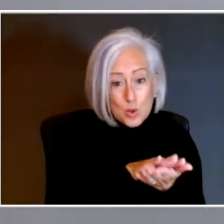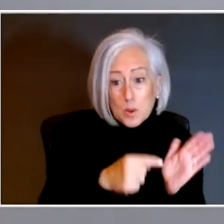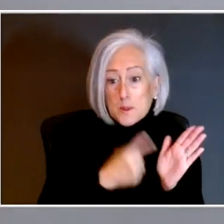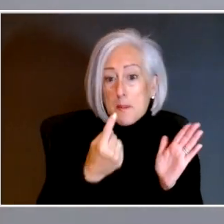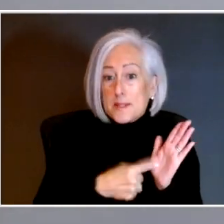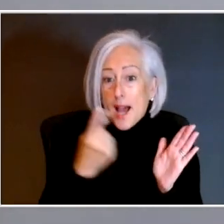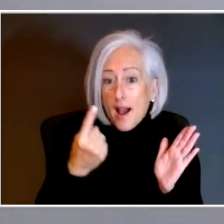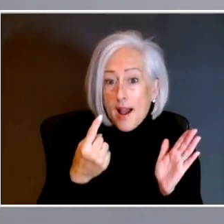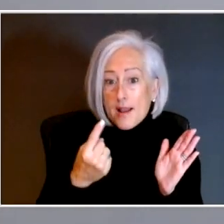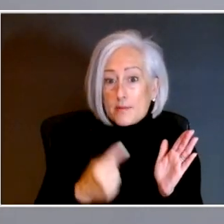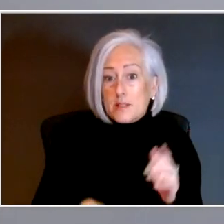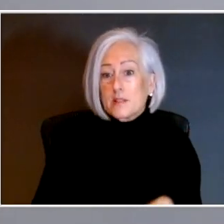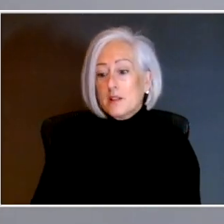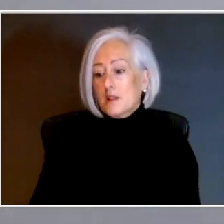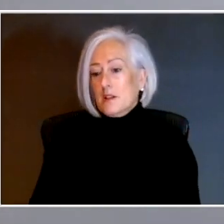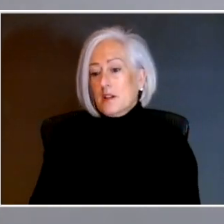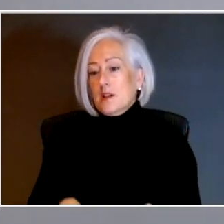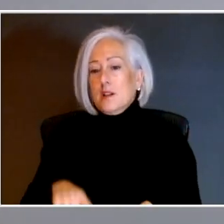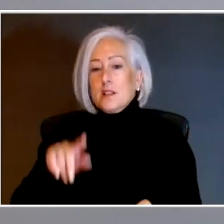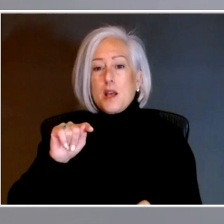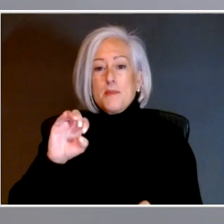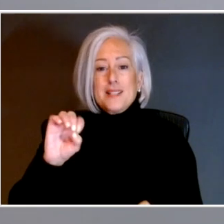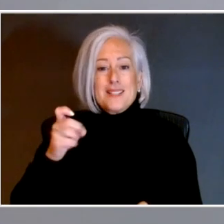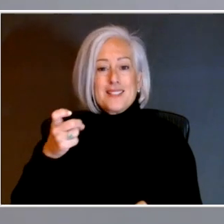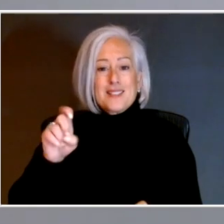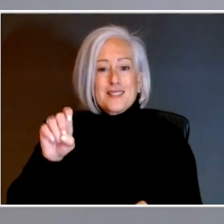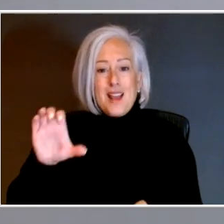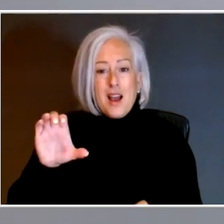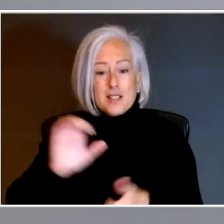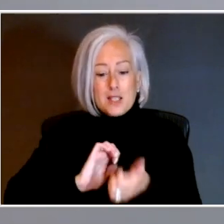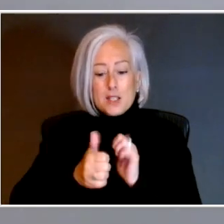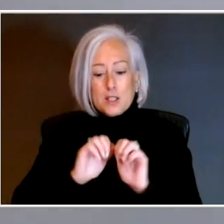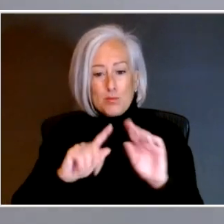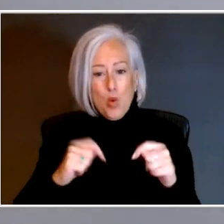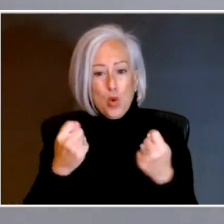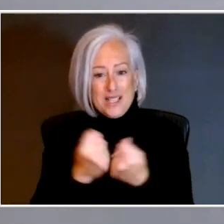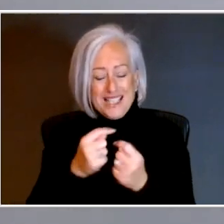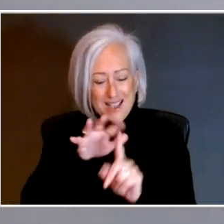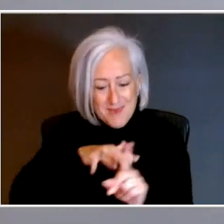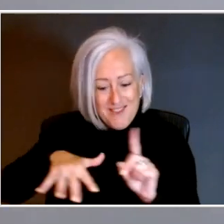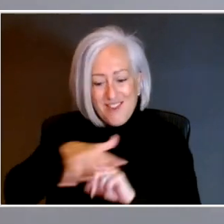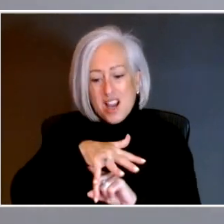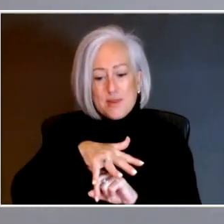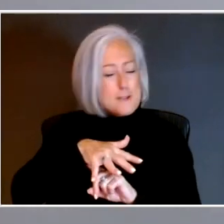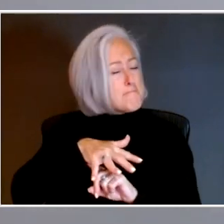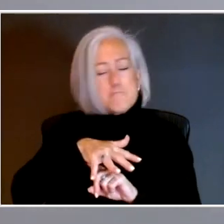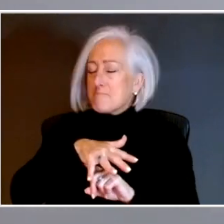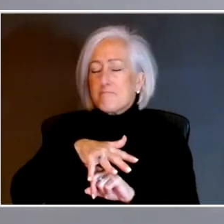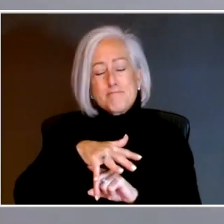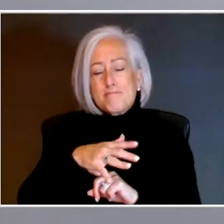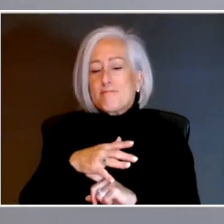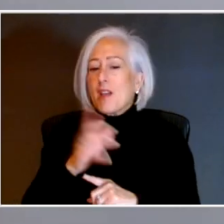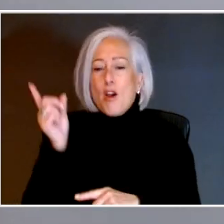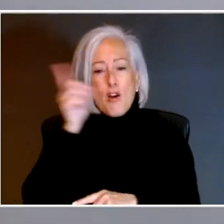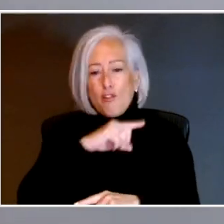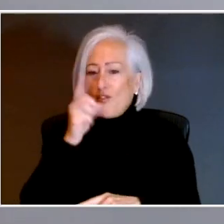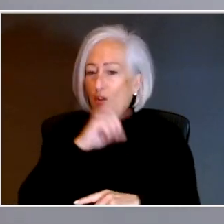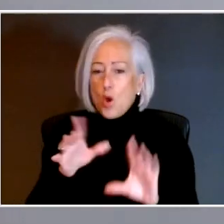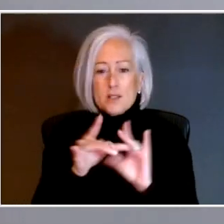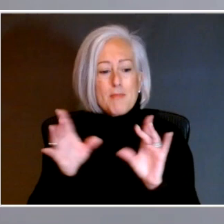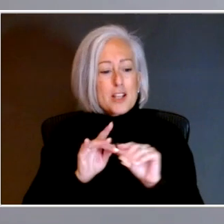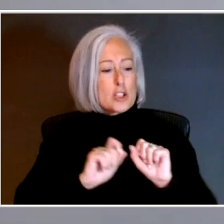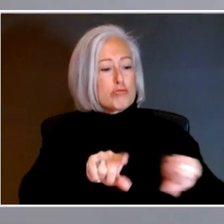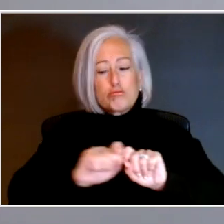on, in some toxic sport team environments. And these are just inappropriate false messages portrayed to girls and women